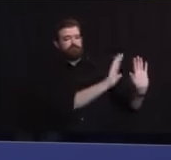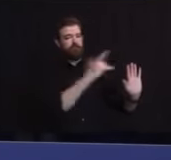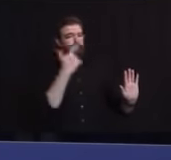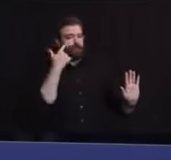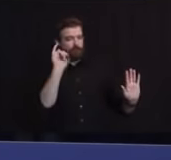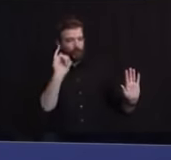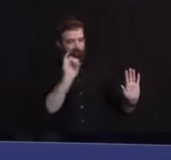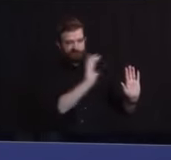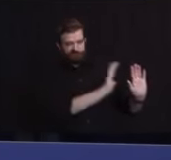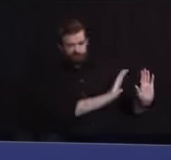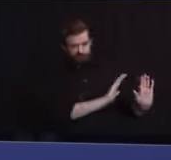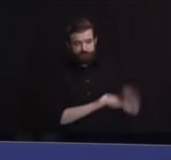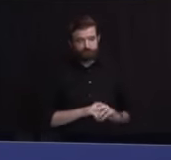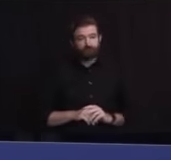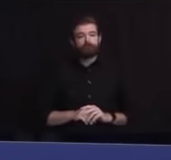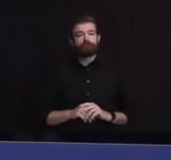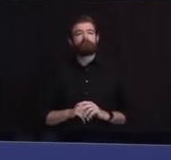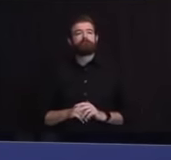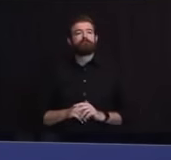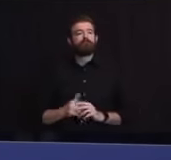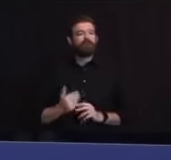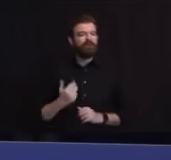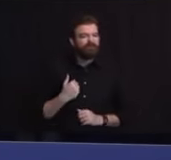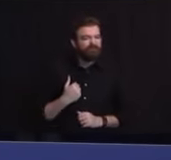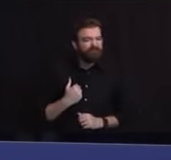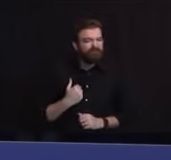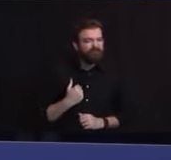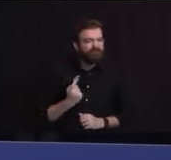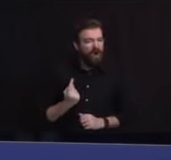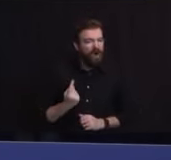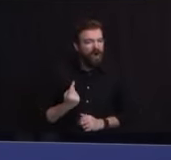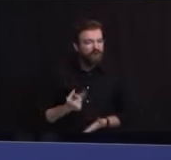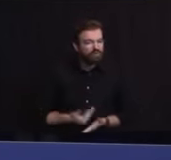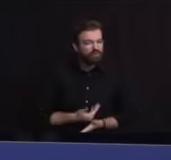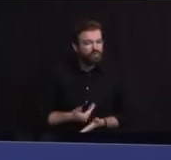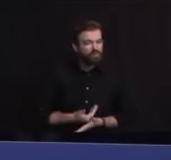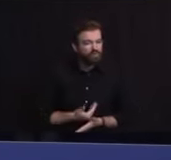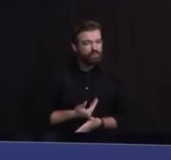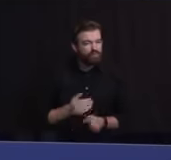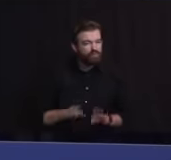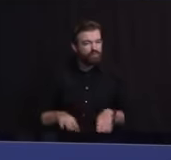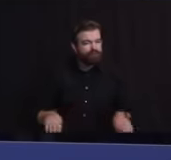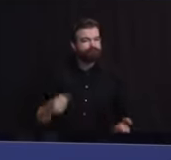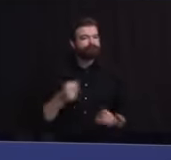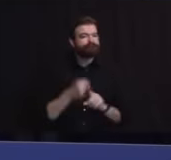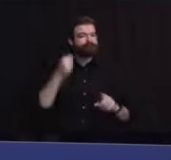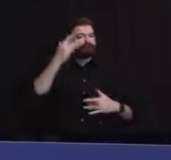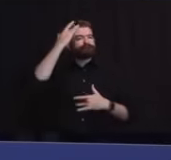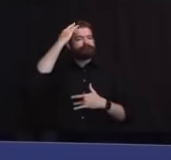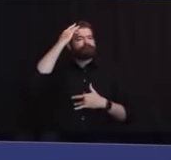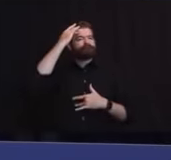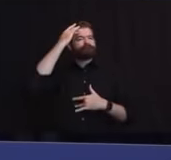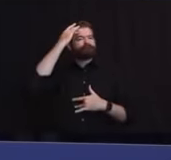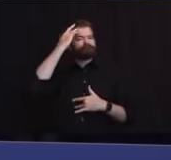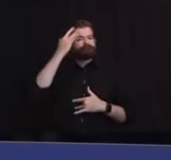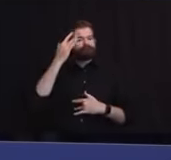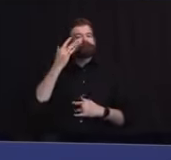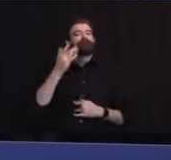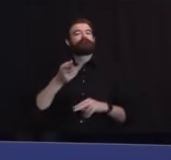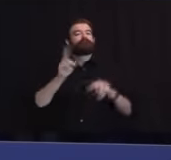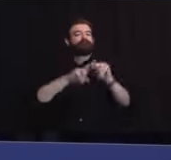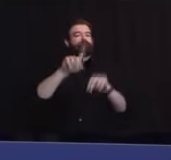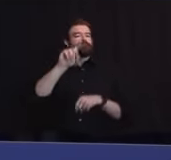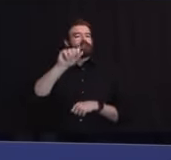inflammatory syndrome in children. We now have 116 cumulative cases in the state, but none of these children are